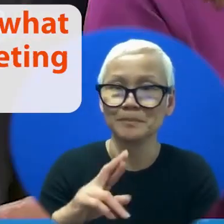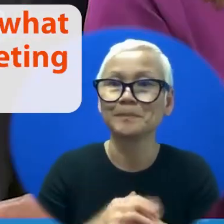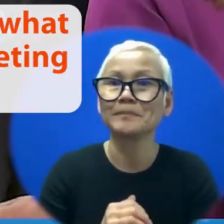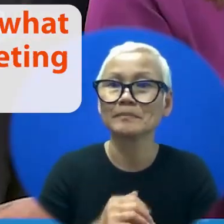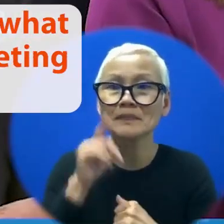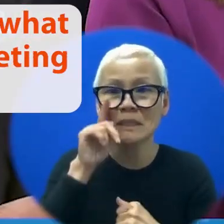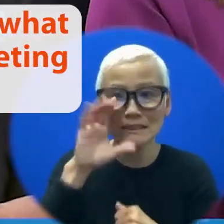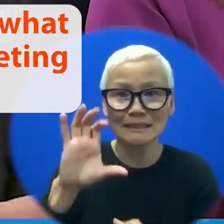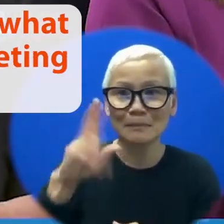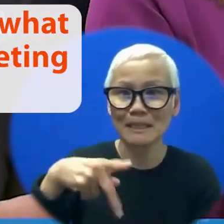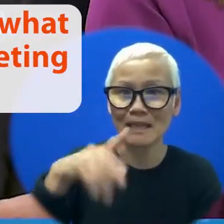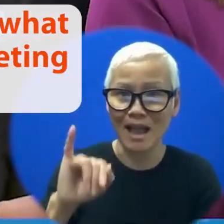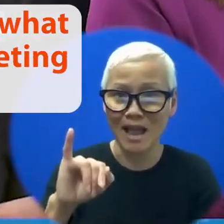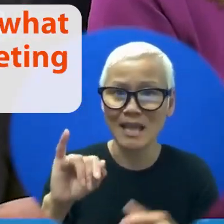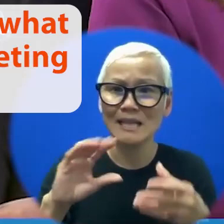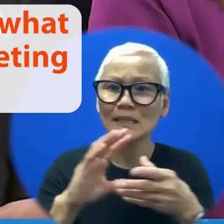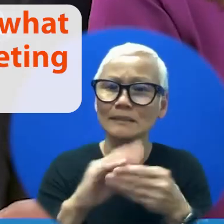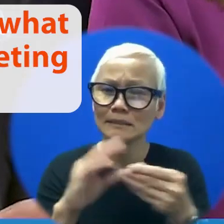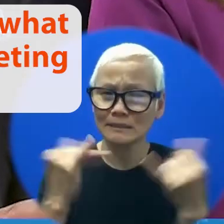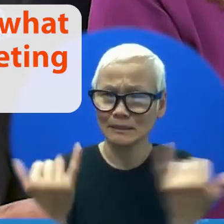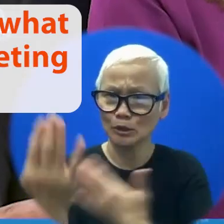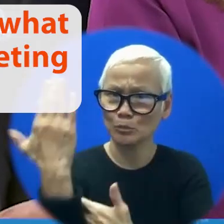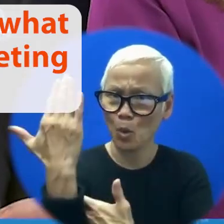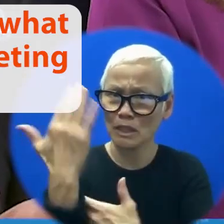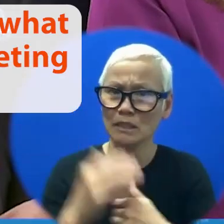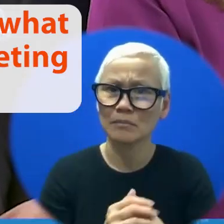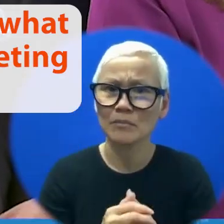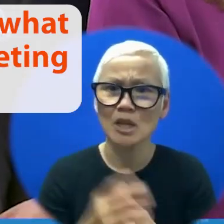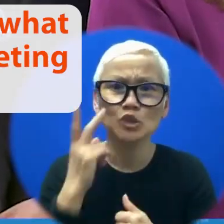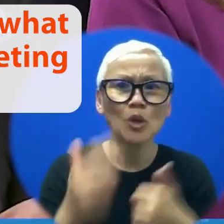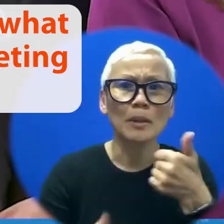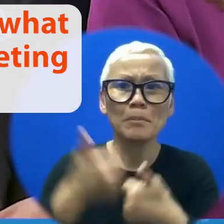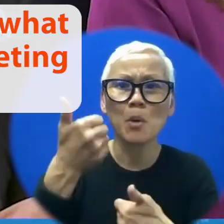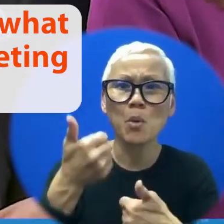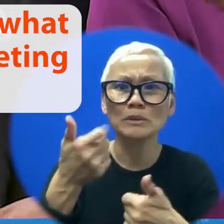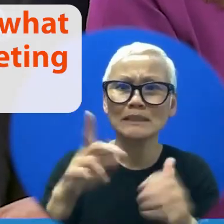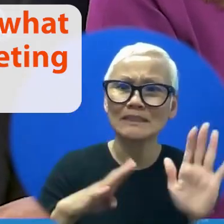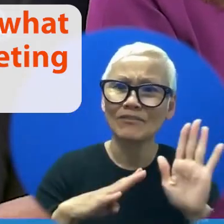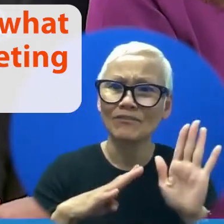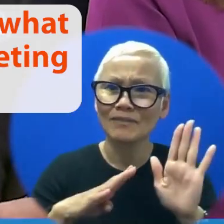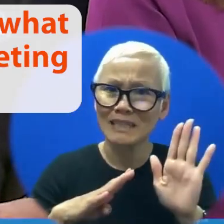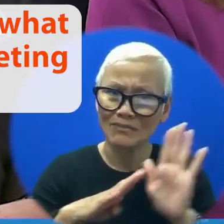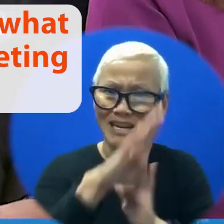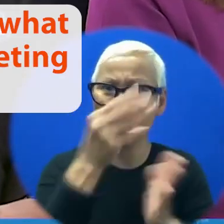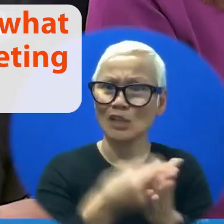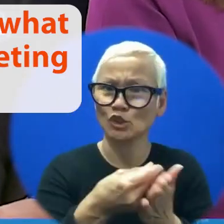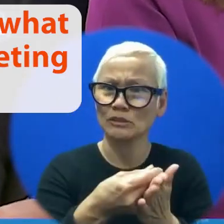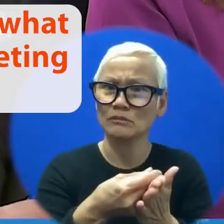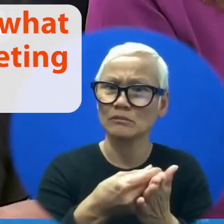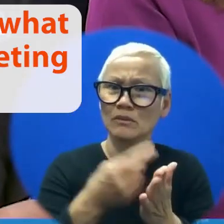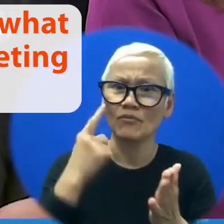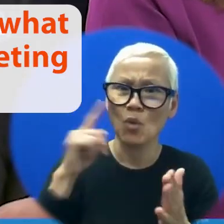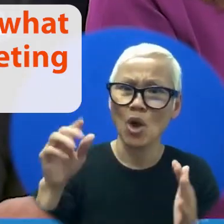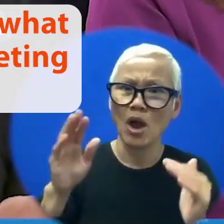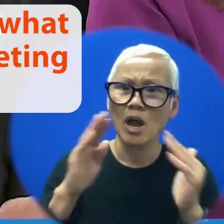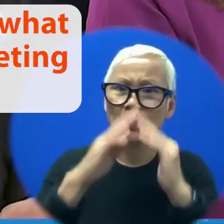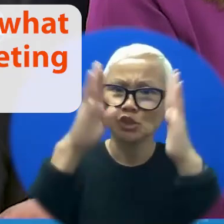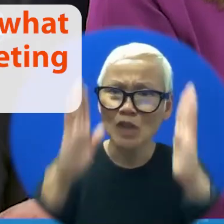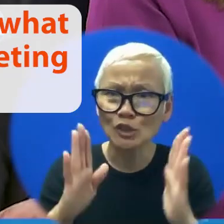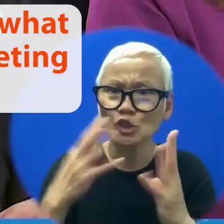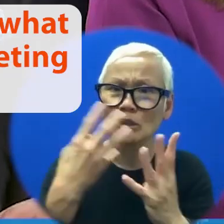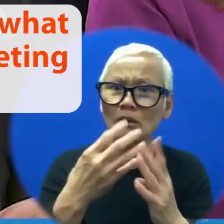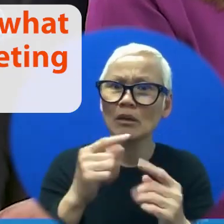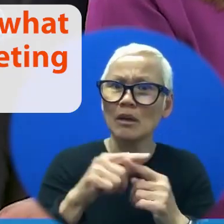CPI statement this morning from the president, most of the increase that we saw in inflation last month was due to rising costs for